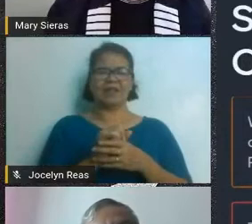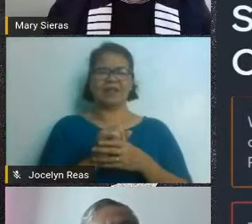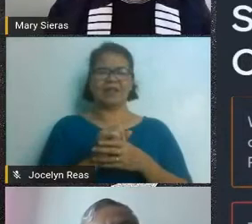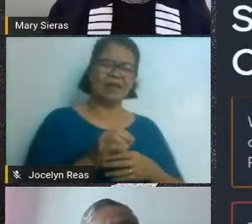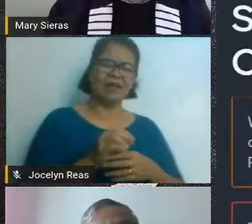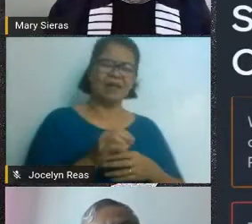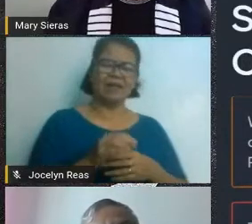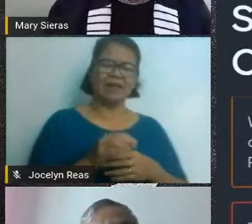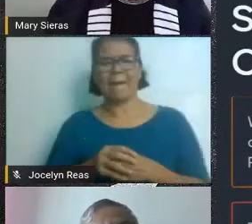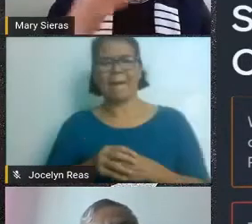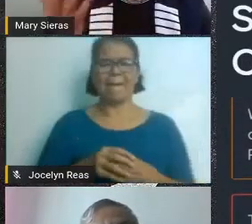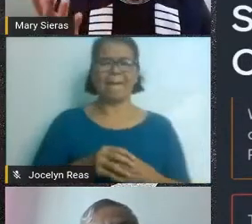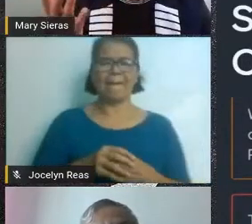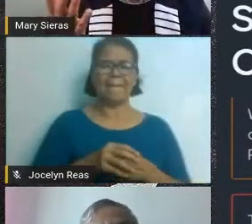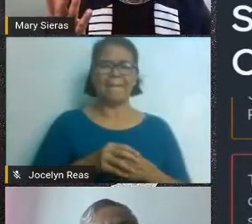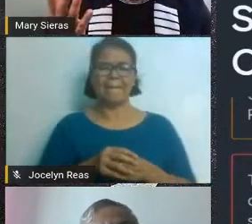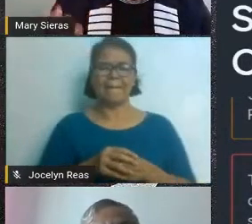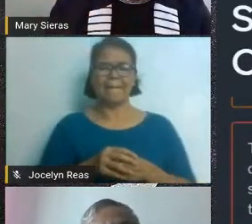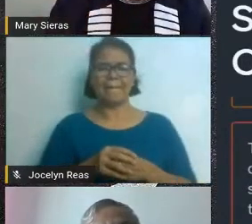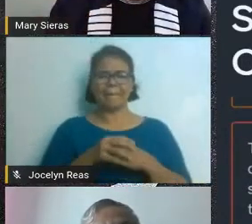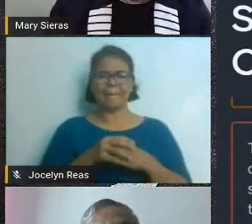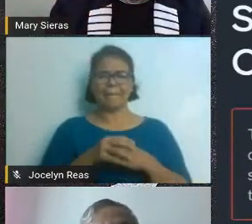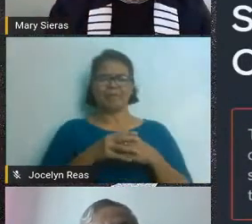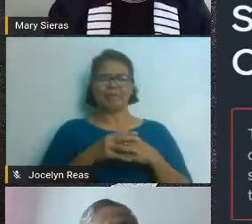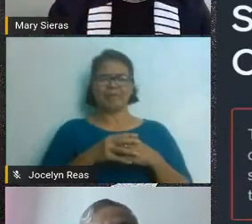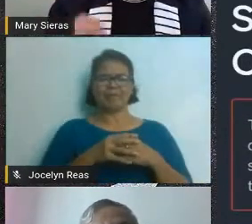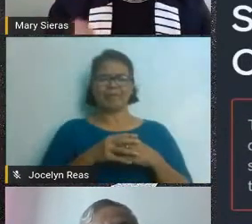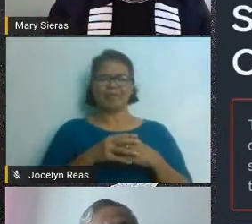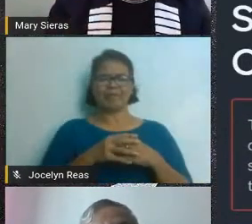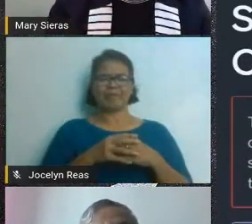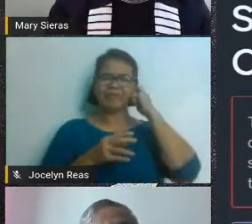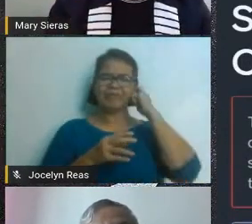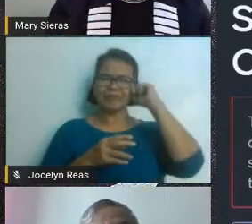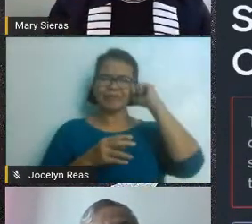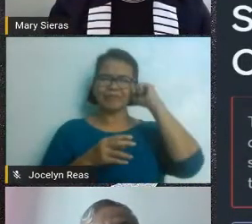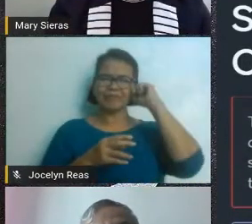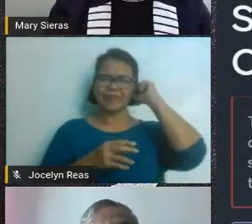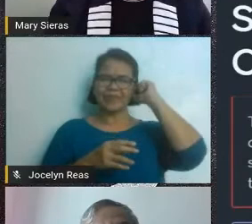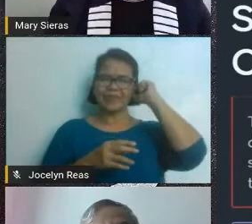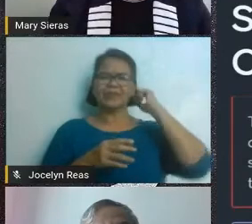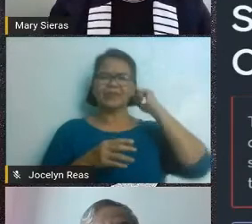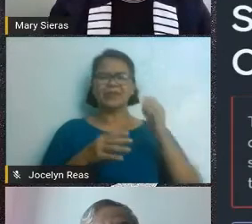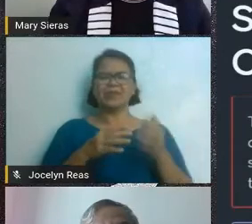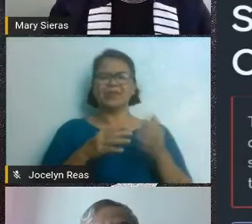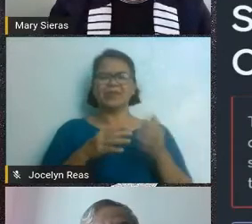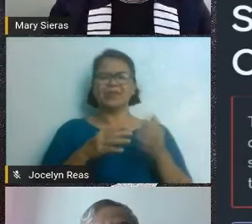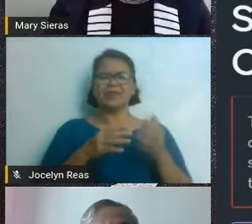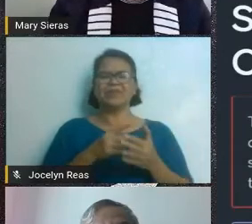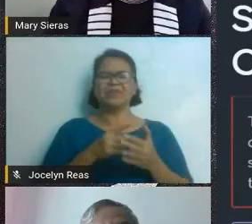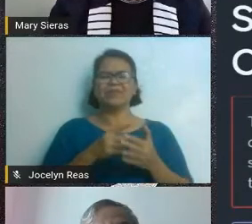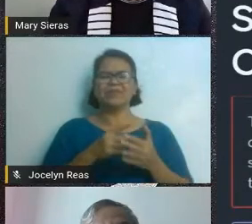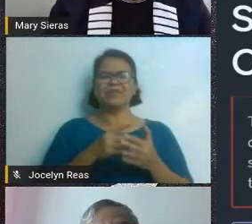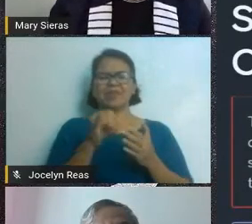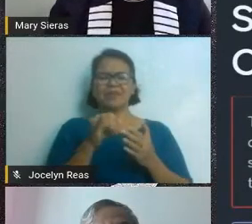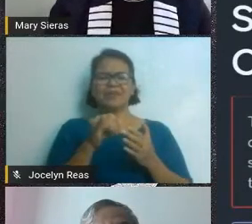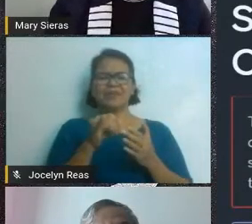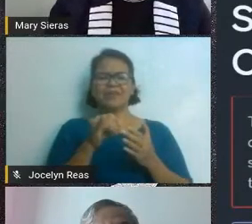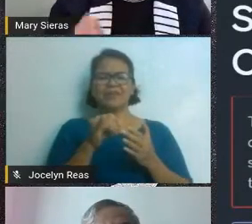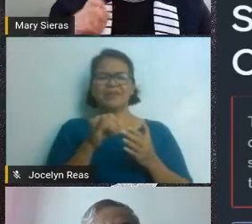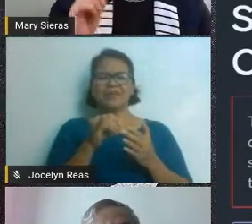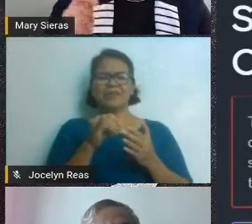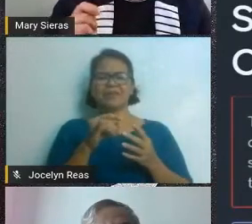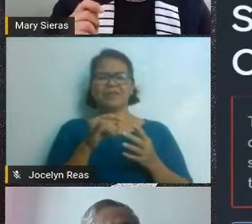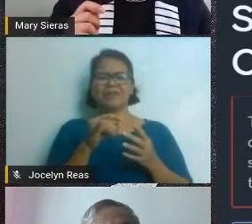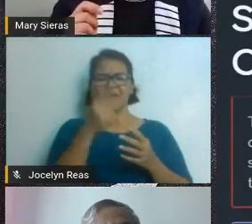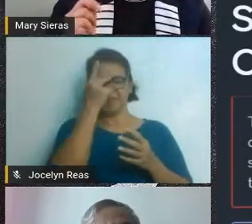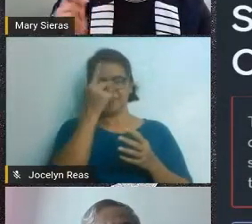ay magsasabi na they will go for homeschooling. Are there materials to be used by the parents who